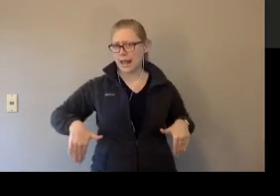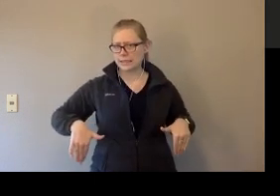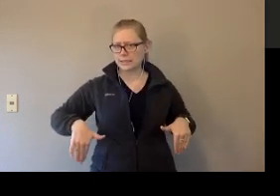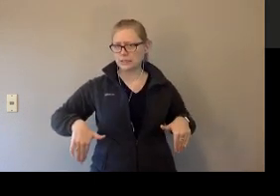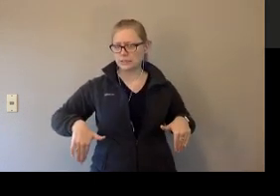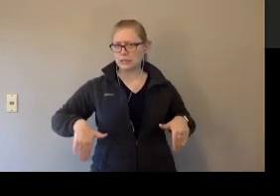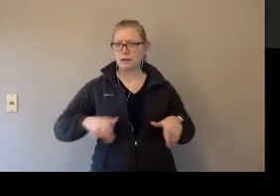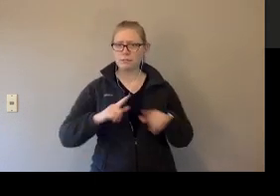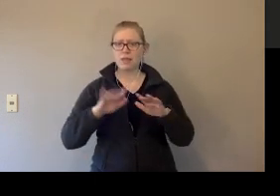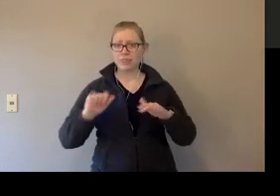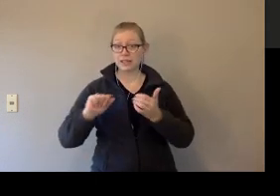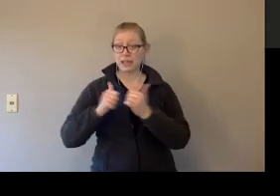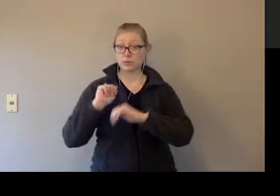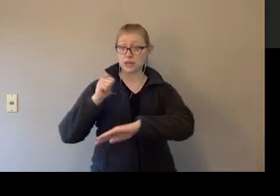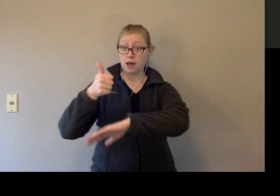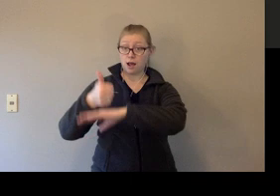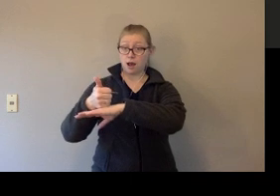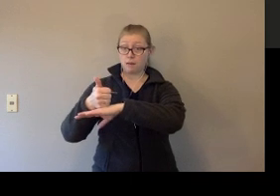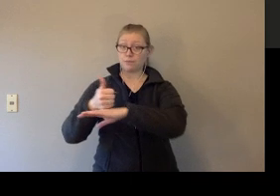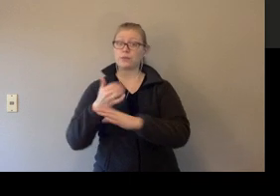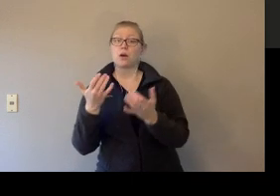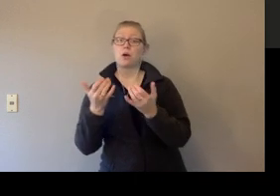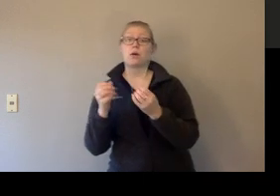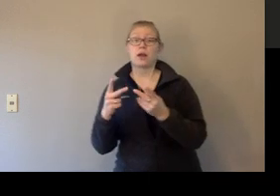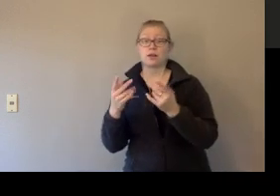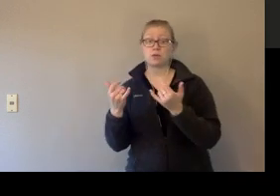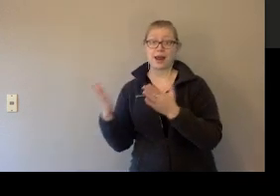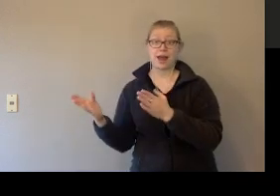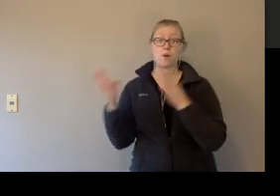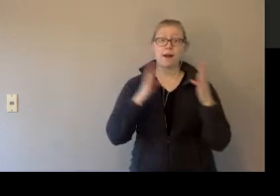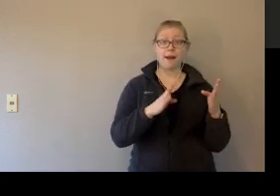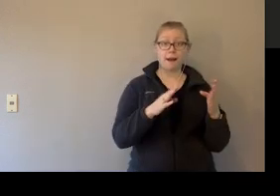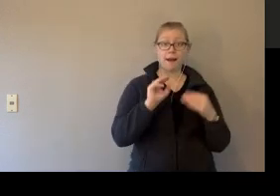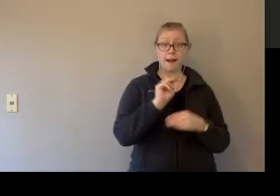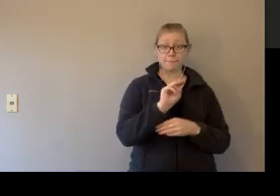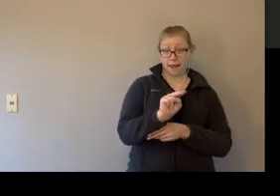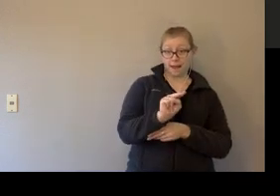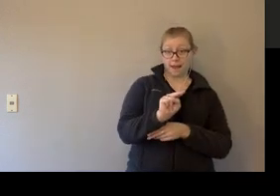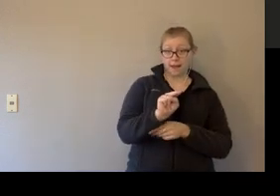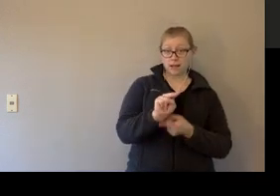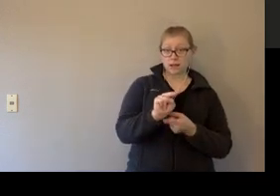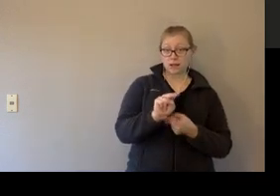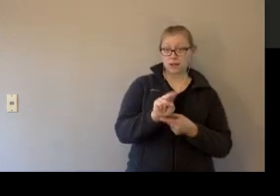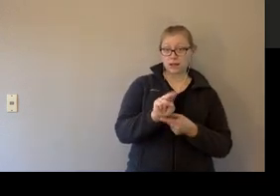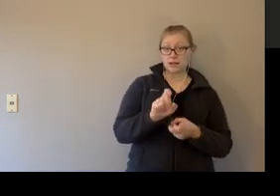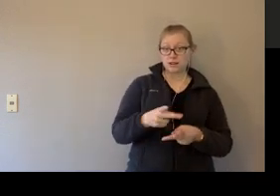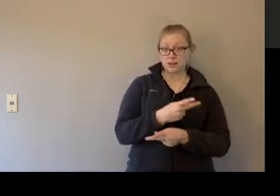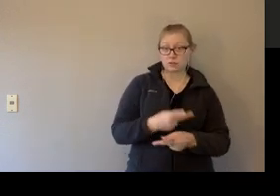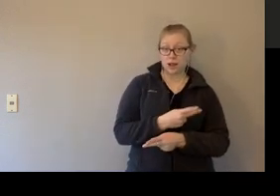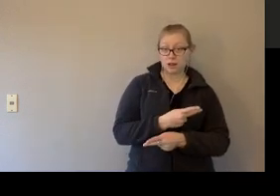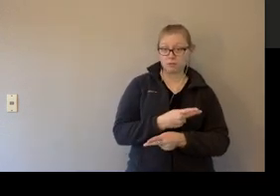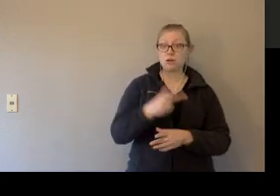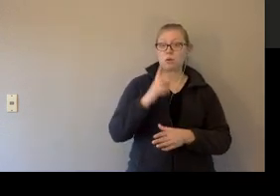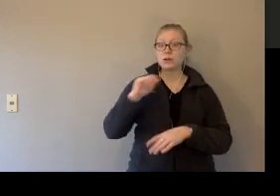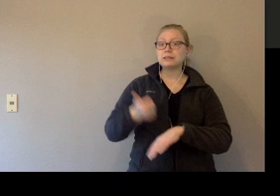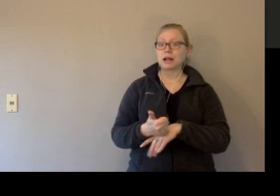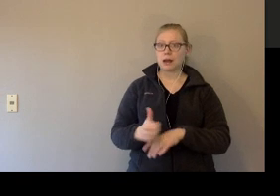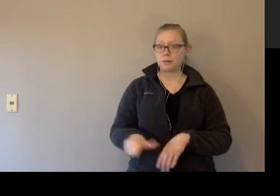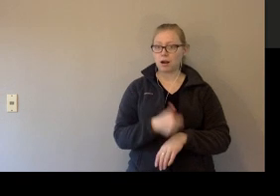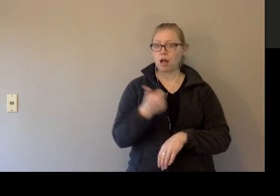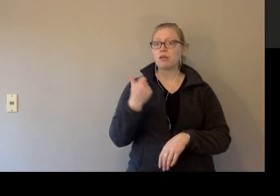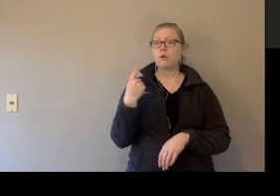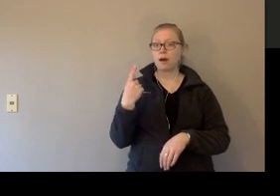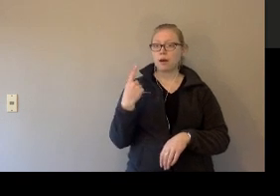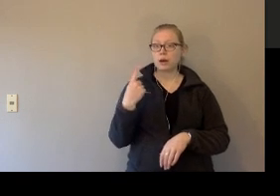do the other one. Now I need to know MN. Well, to do MN, I'm going to also set this up, and I'm going to